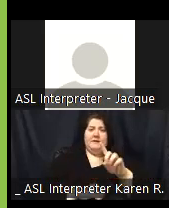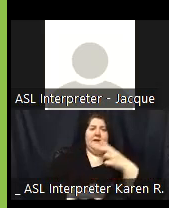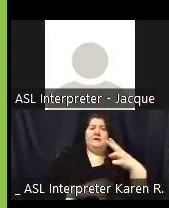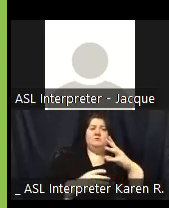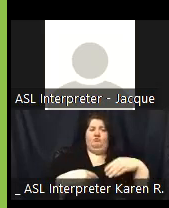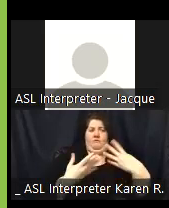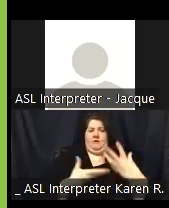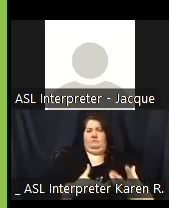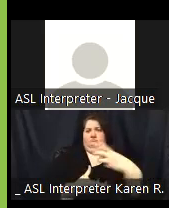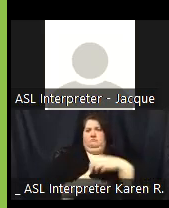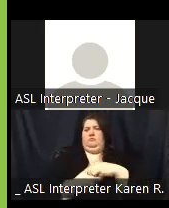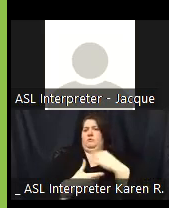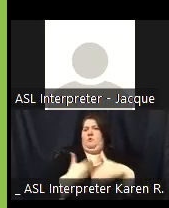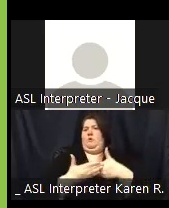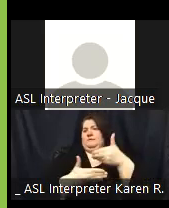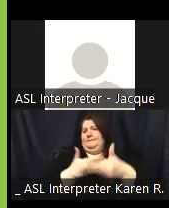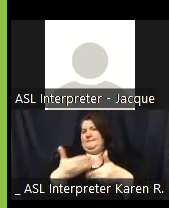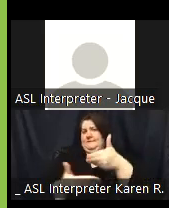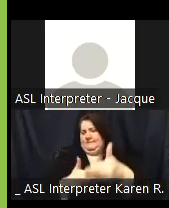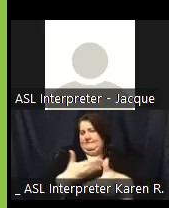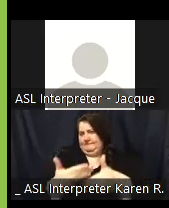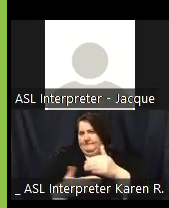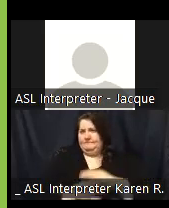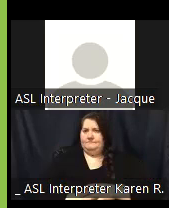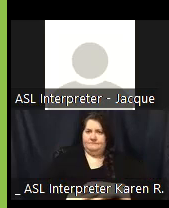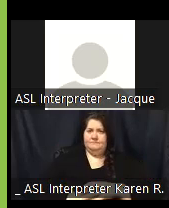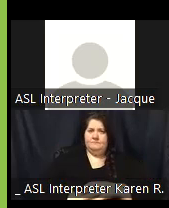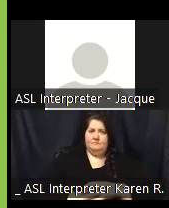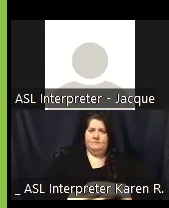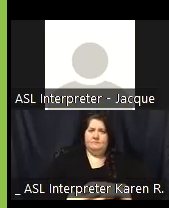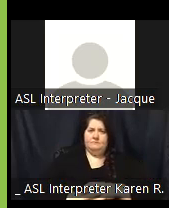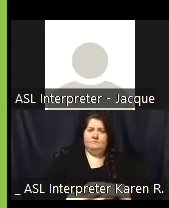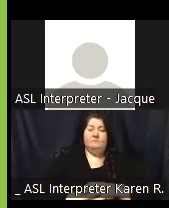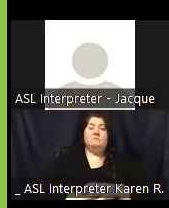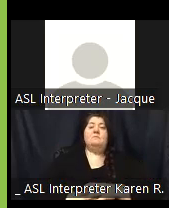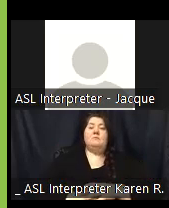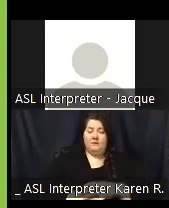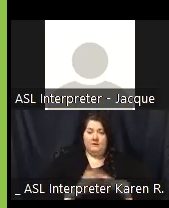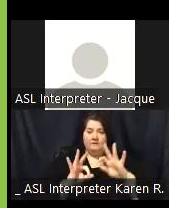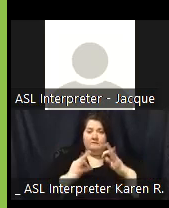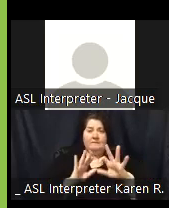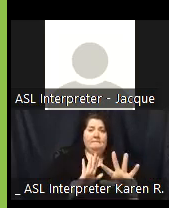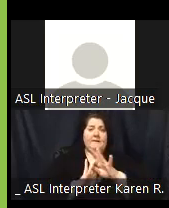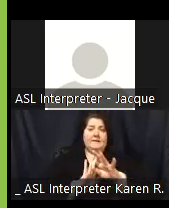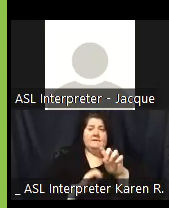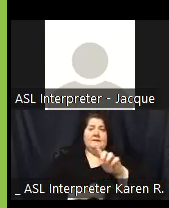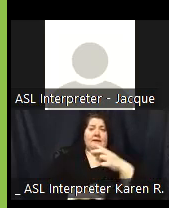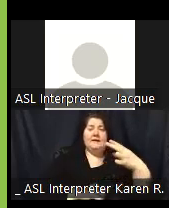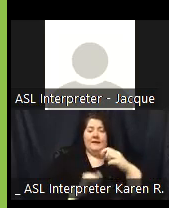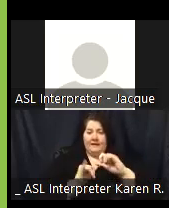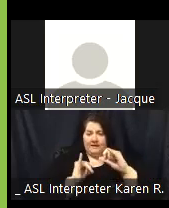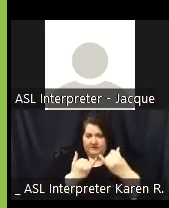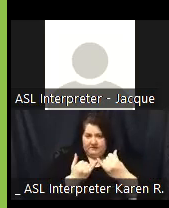being included in every step of the ESIT DHH process. So here, when a family has chosen a DHH